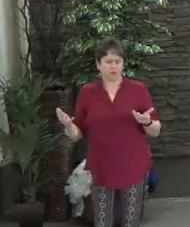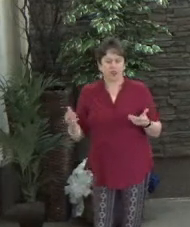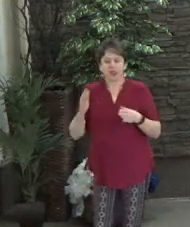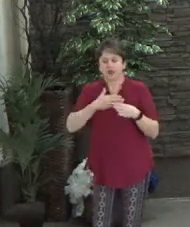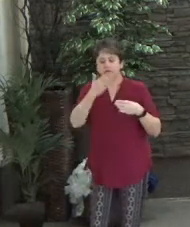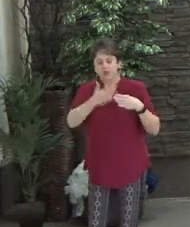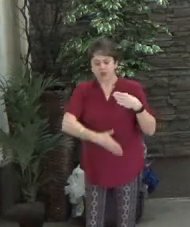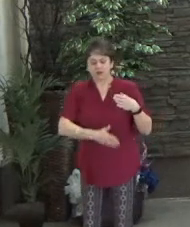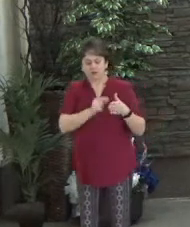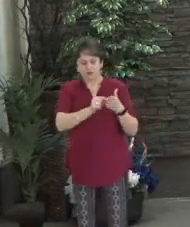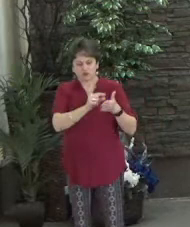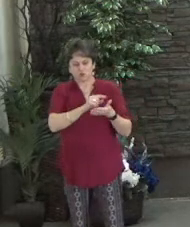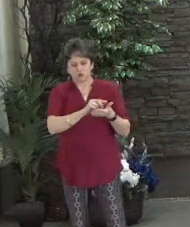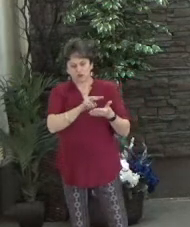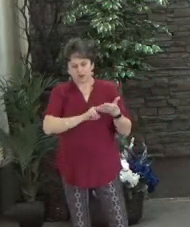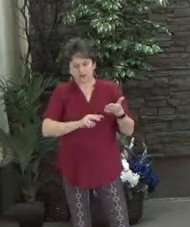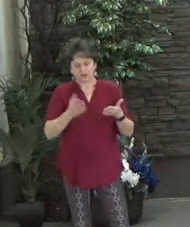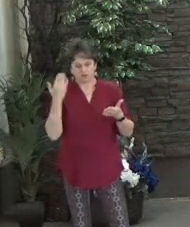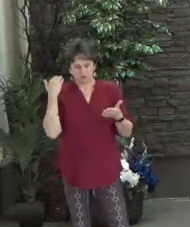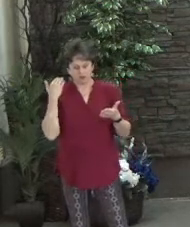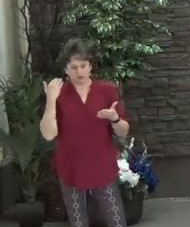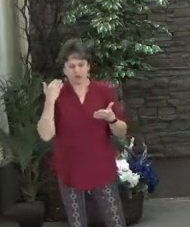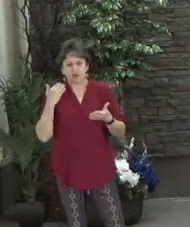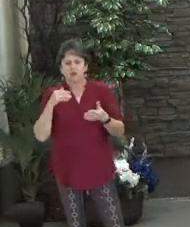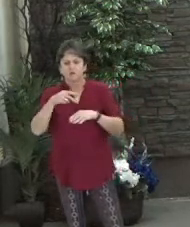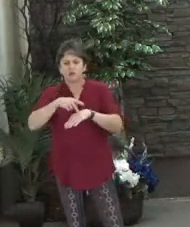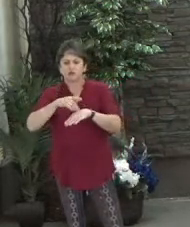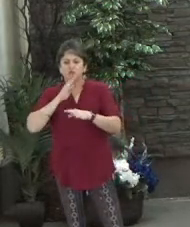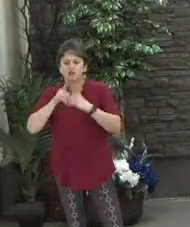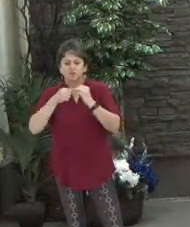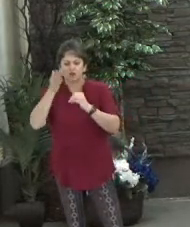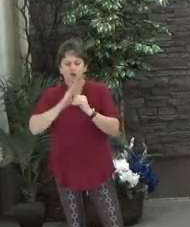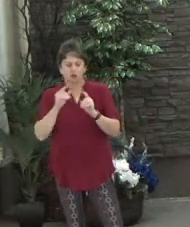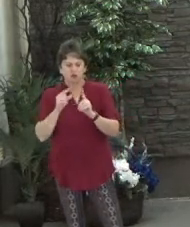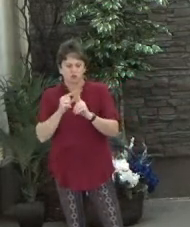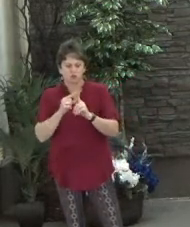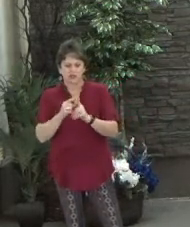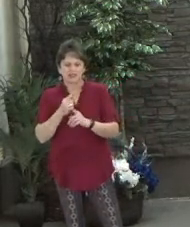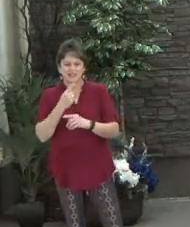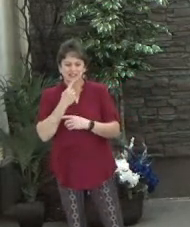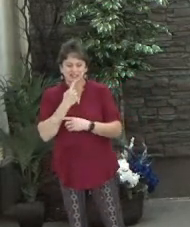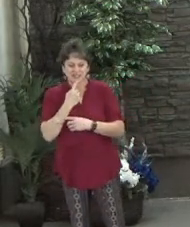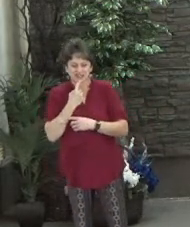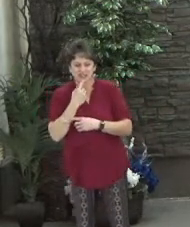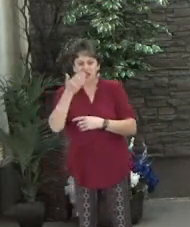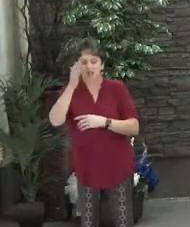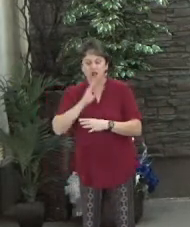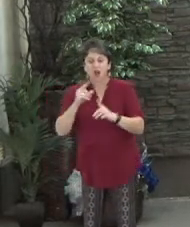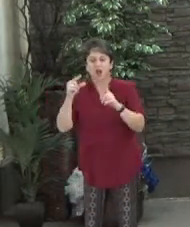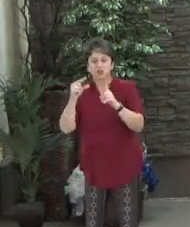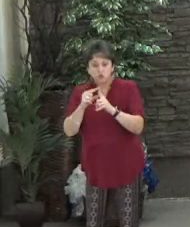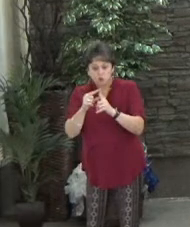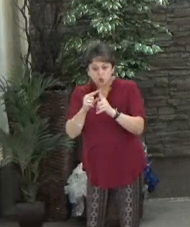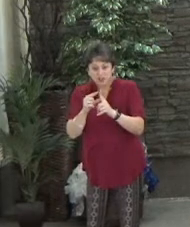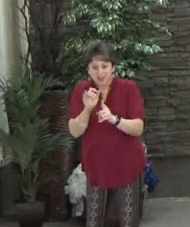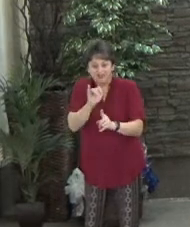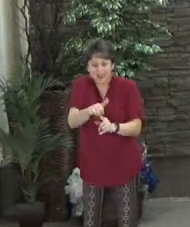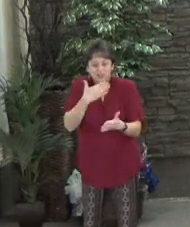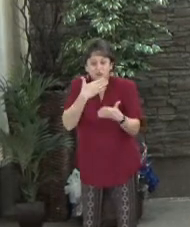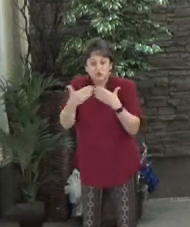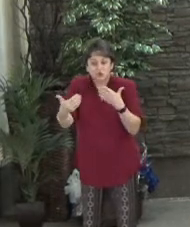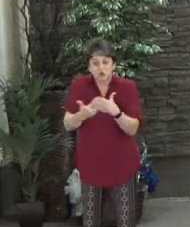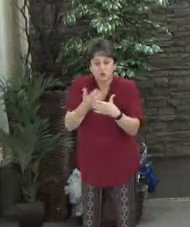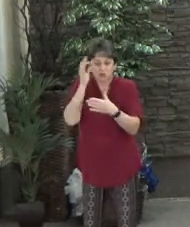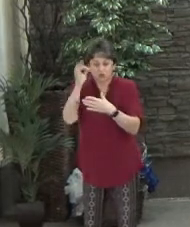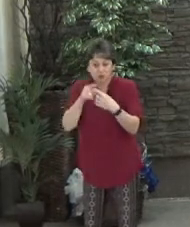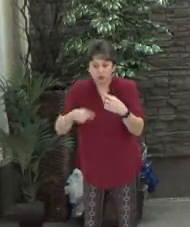we read last week, Peter talks about the Word of God. And he says that the Word is the good news that was preached to